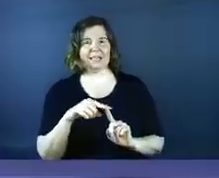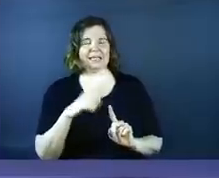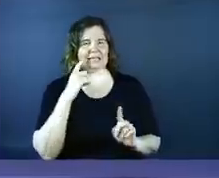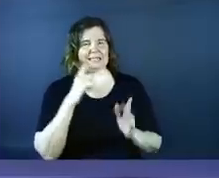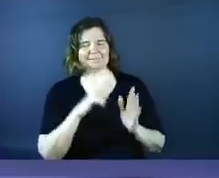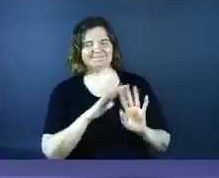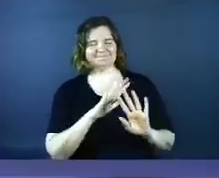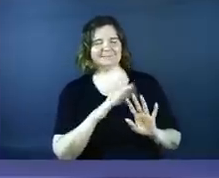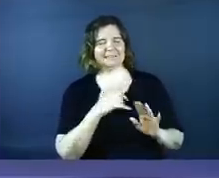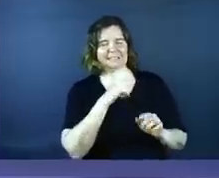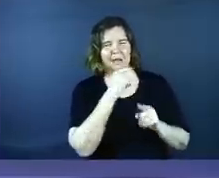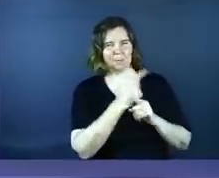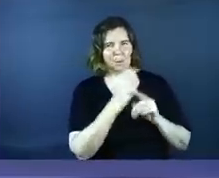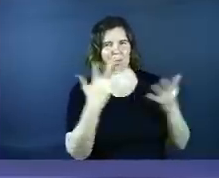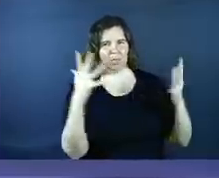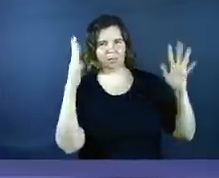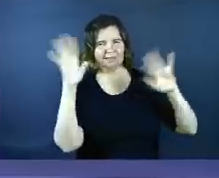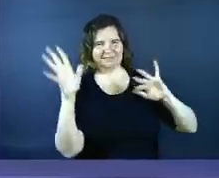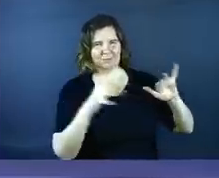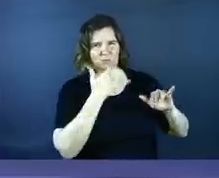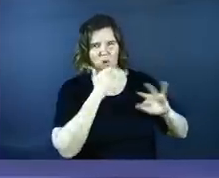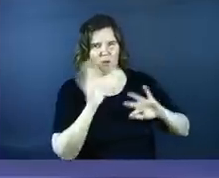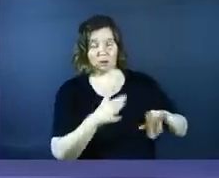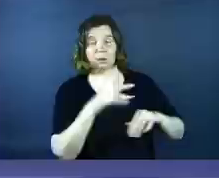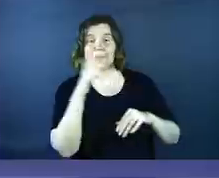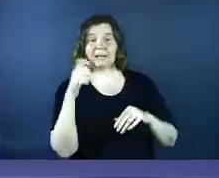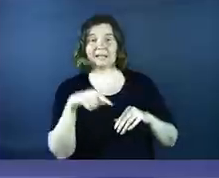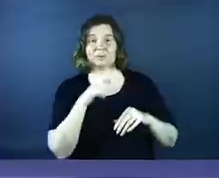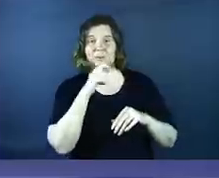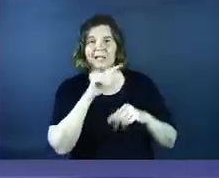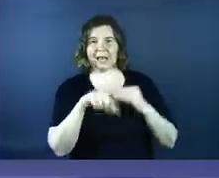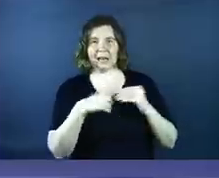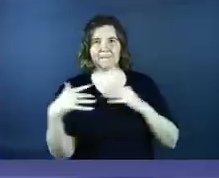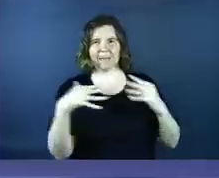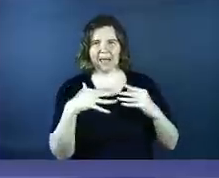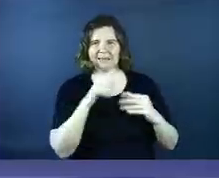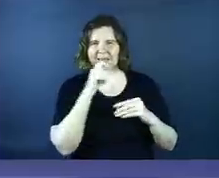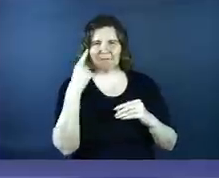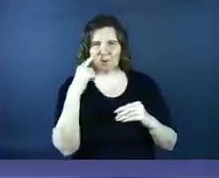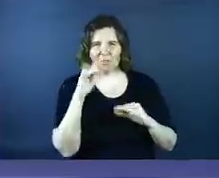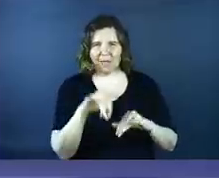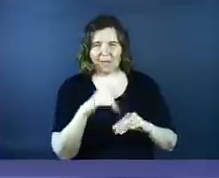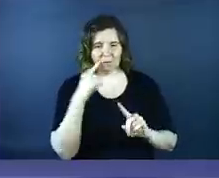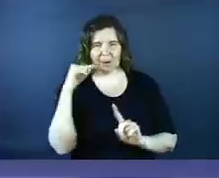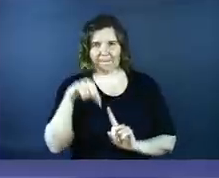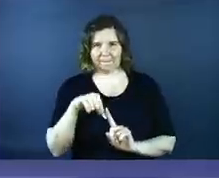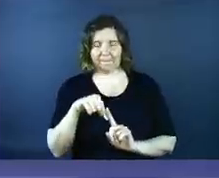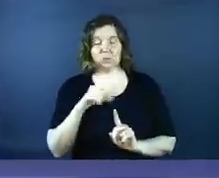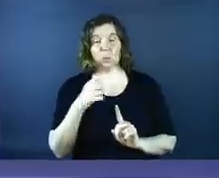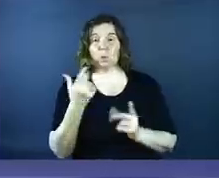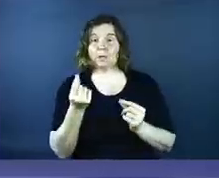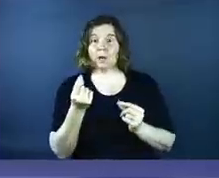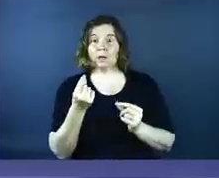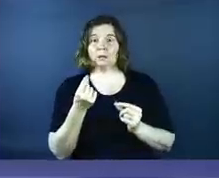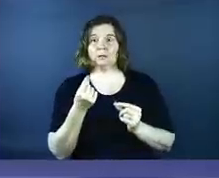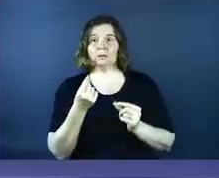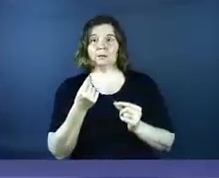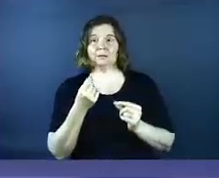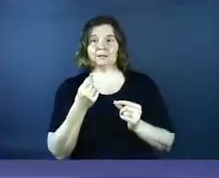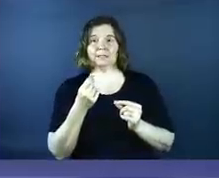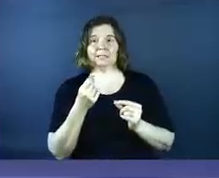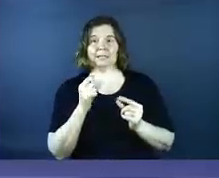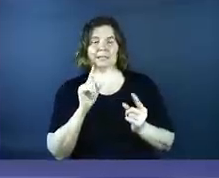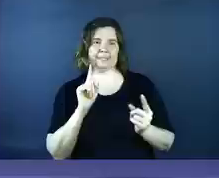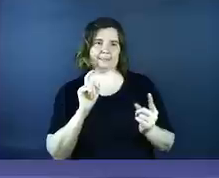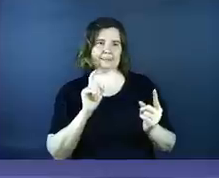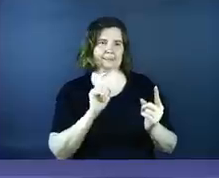tell this is inappropriate, this is wrong, because this wasn't a battle. That's not what it was about for him. And so what he does is he leans